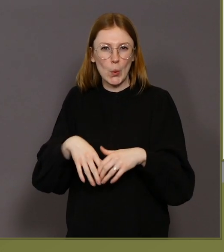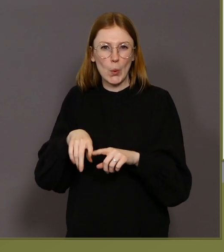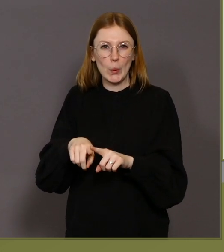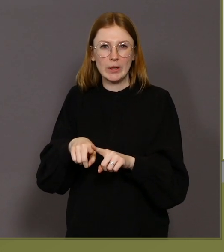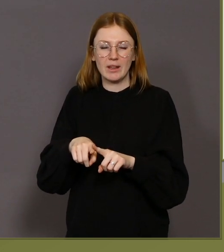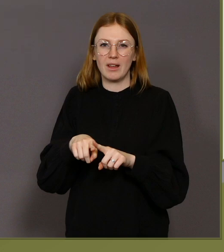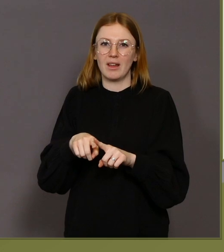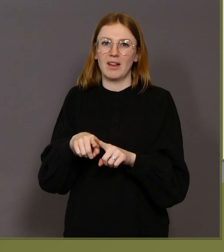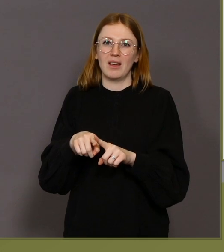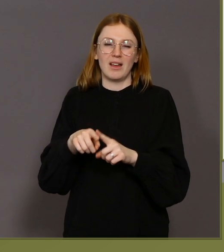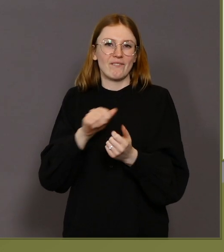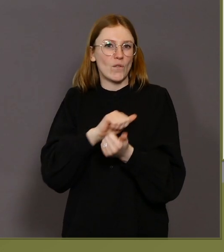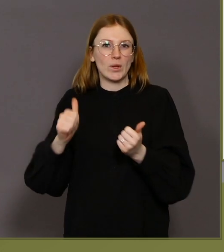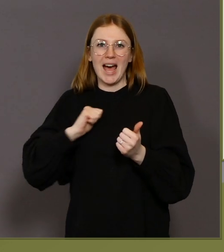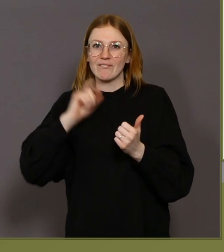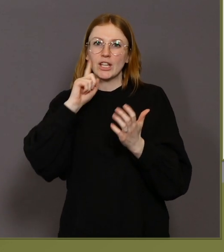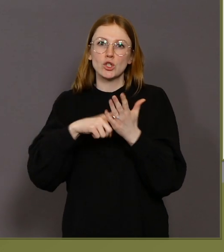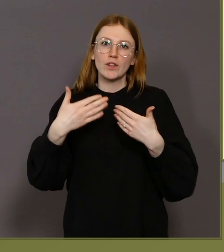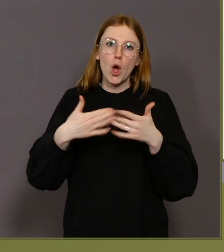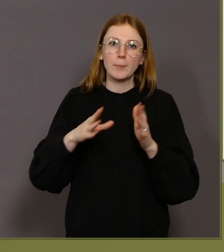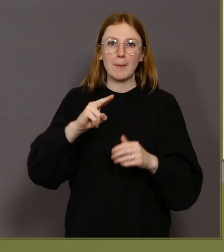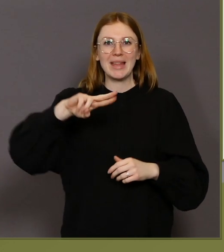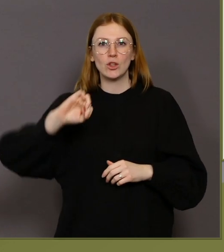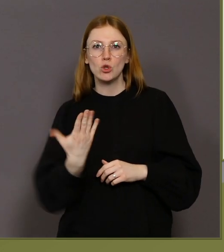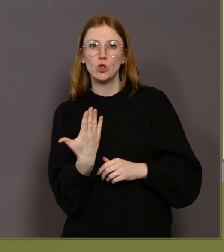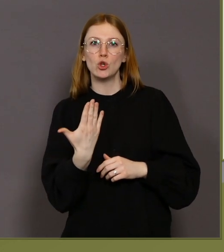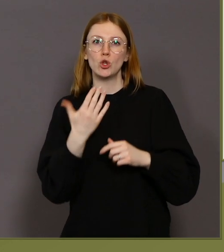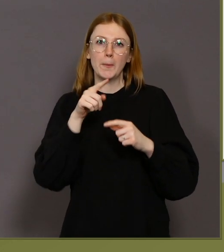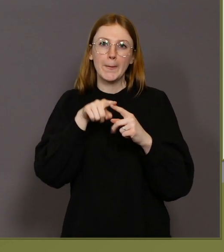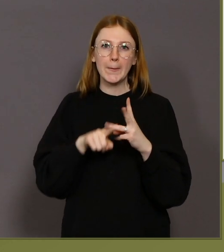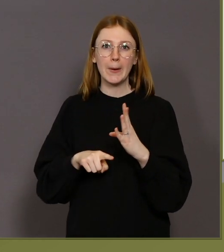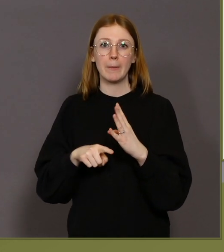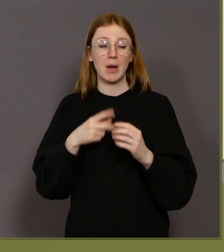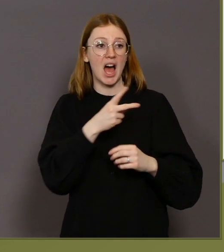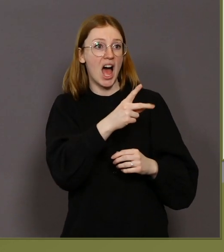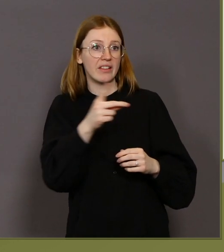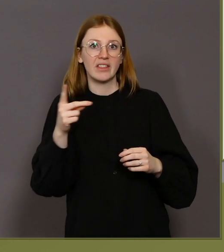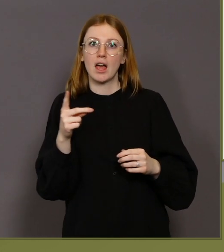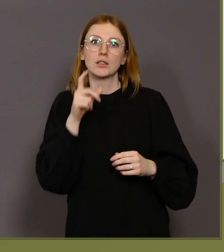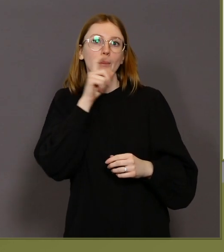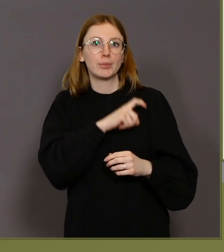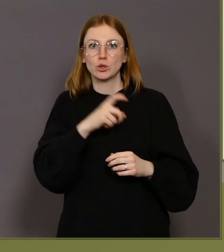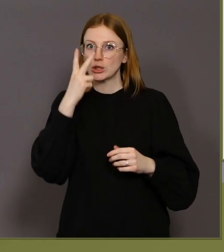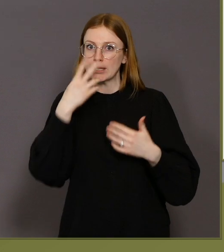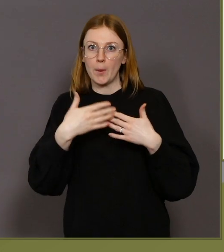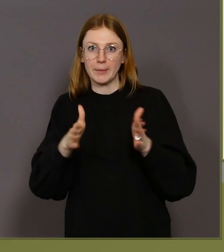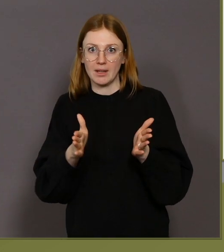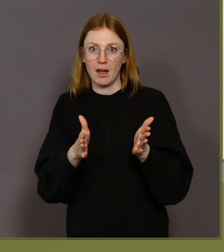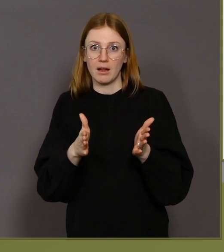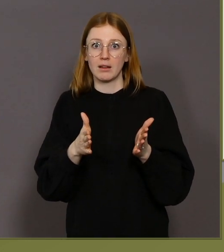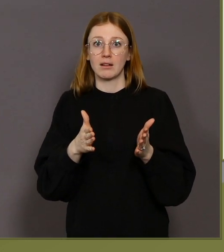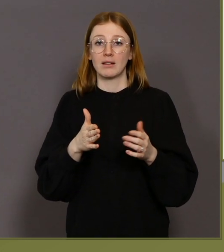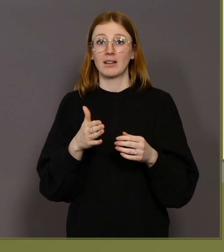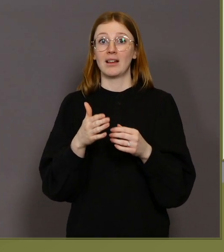menu opens and everything else is basically covered, and users don't see how to get rid of that